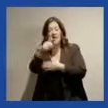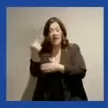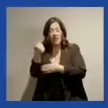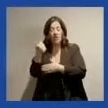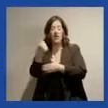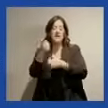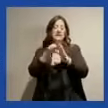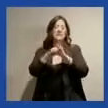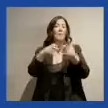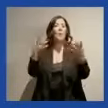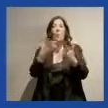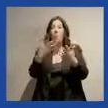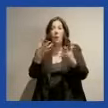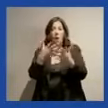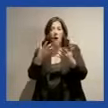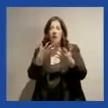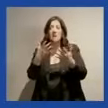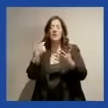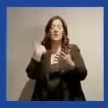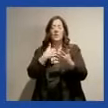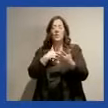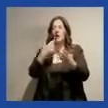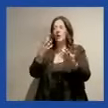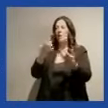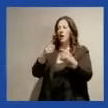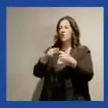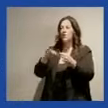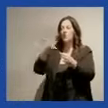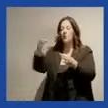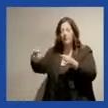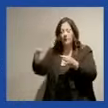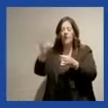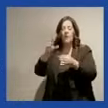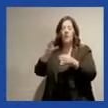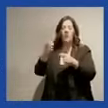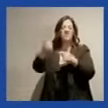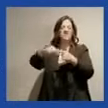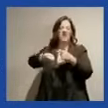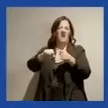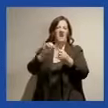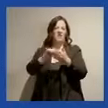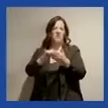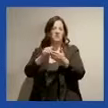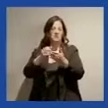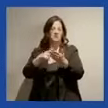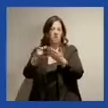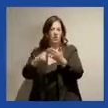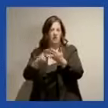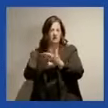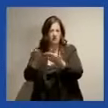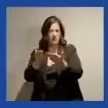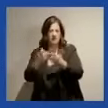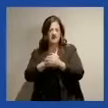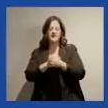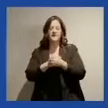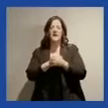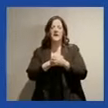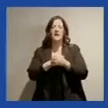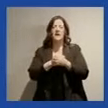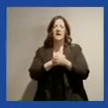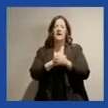what you're proposing to delay or deny for the moment. What are you saving? Well, just things that were